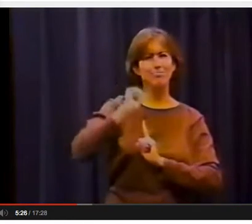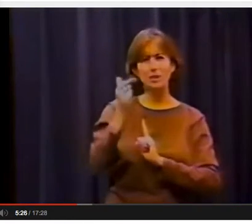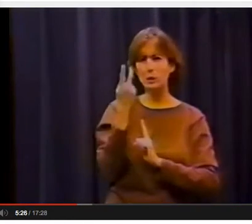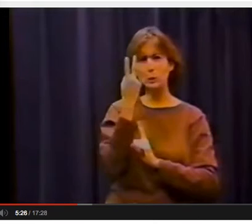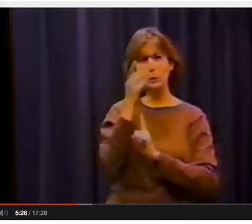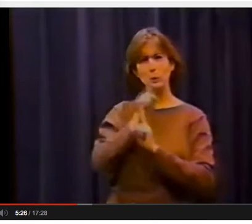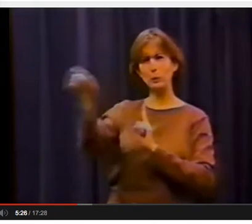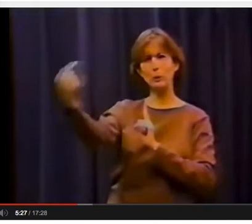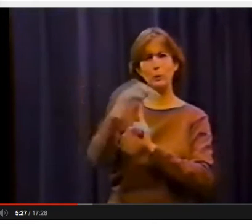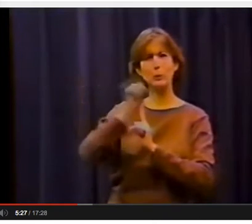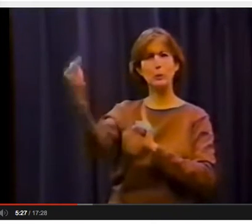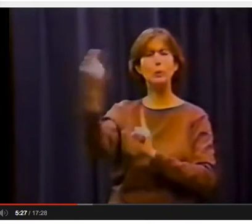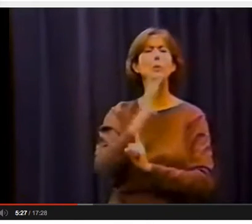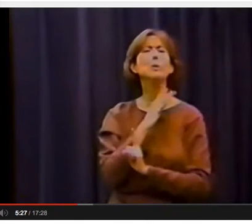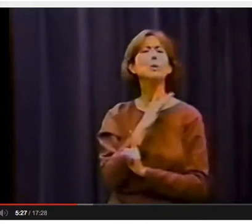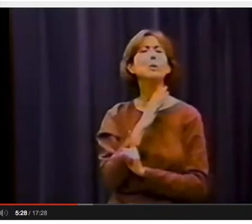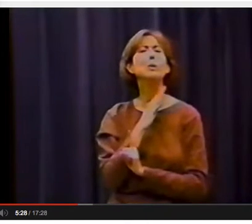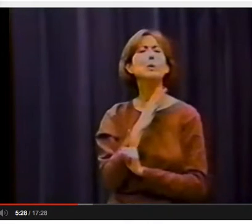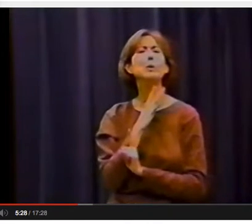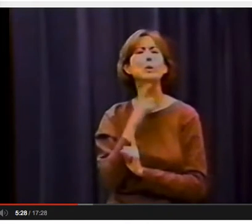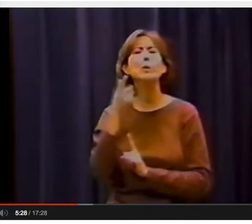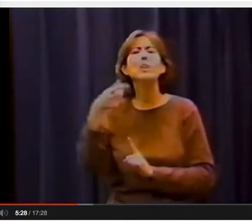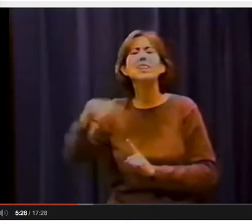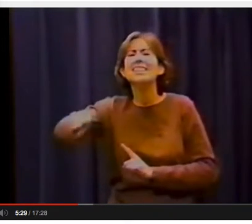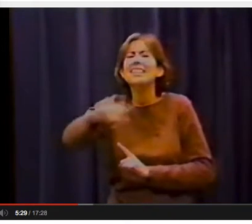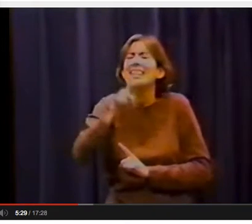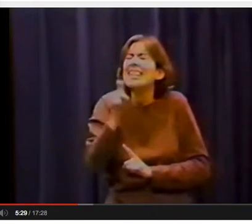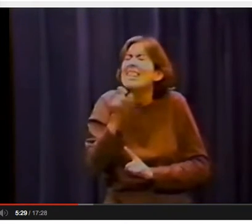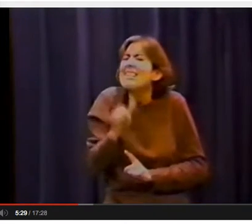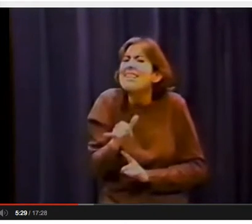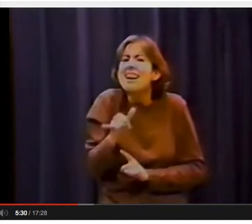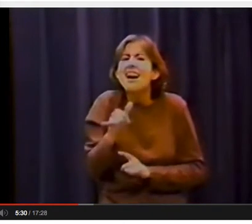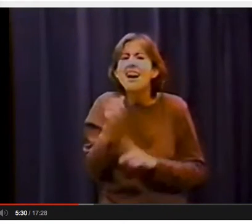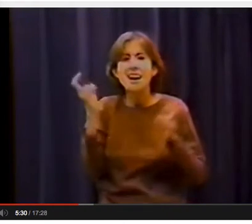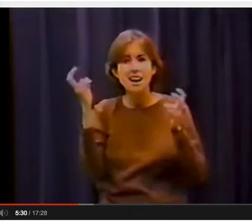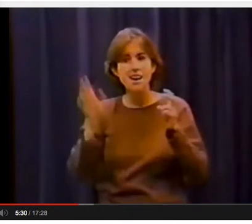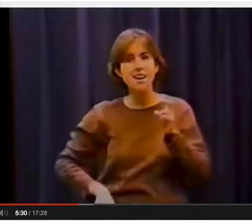So we're here to support them with the education.